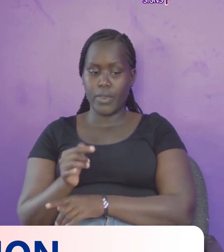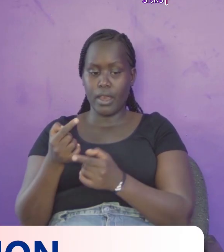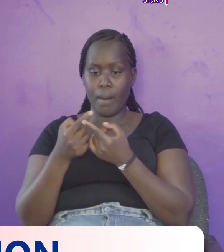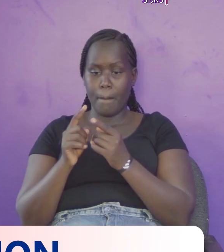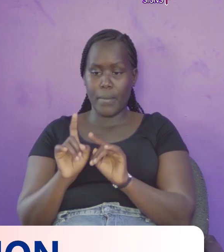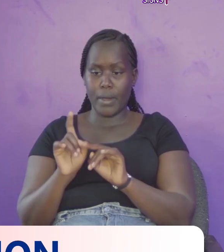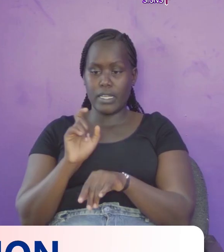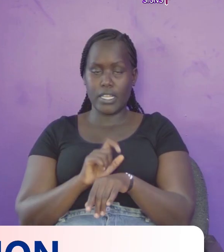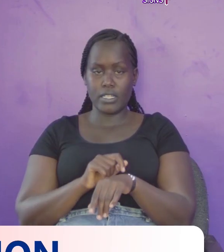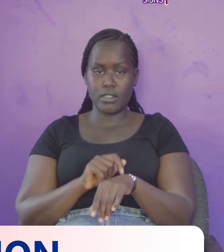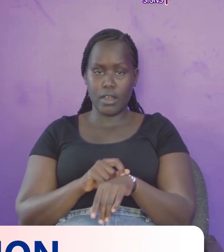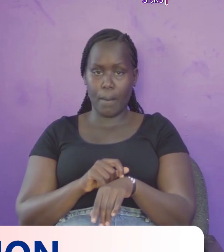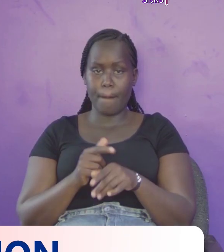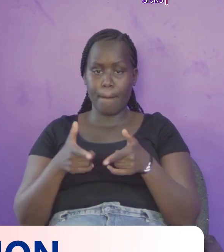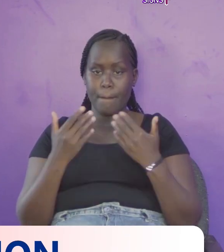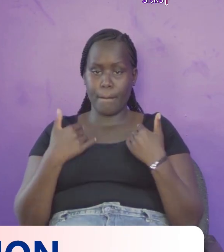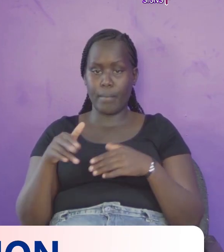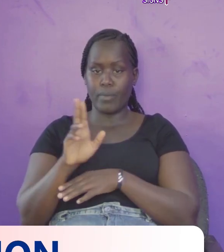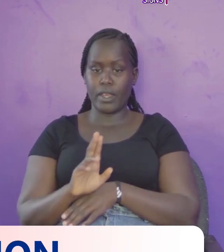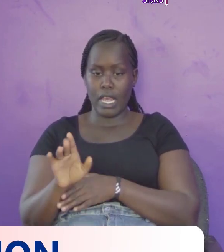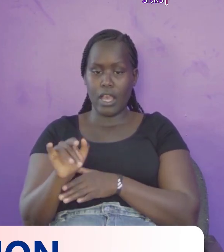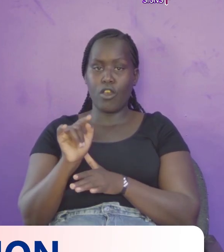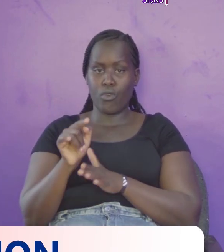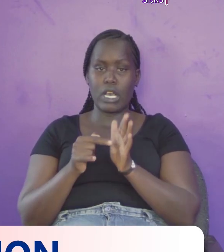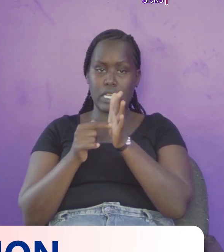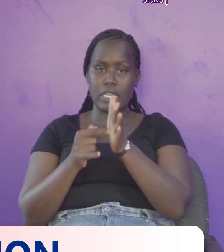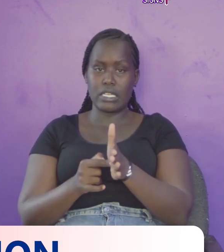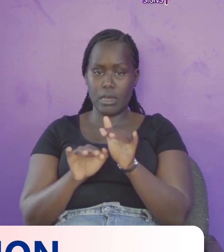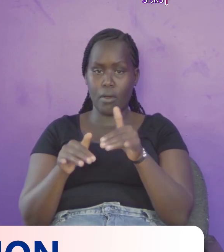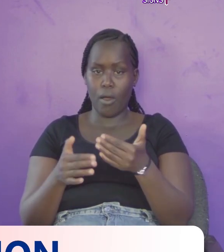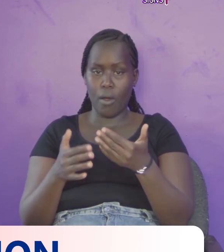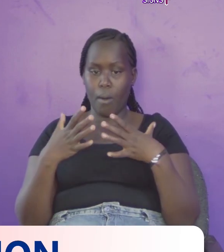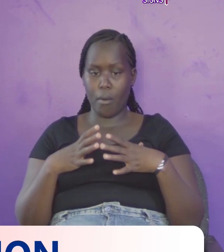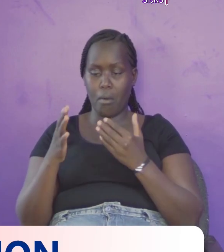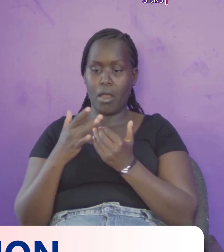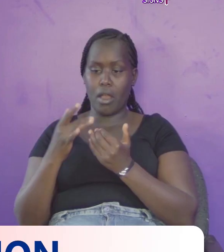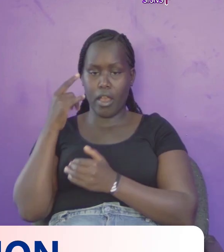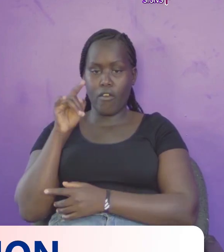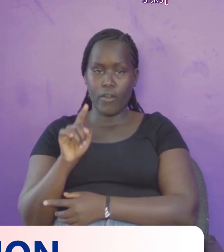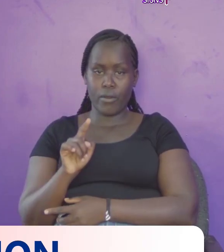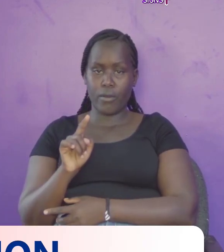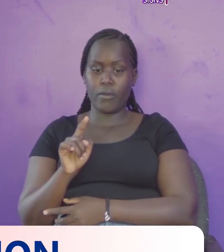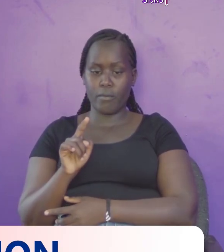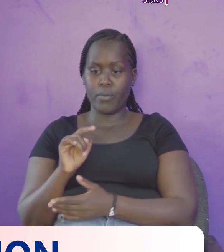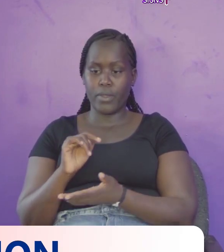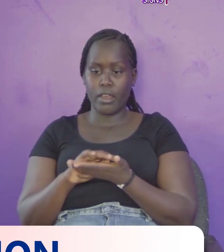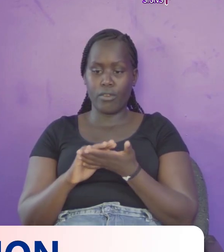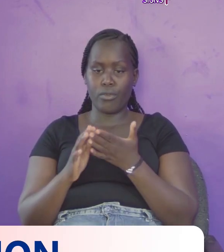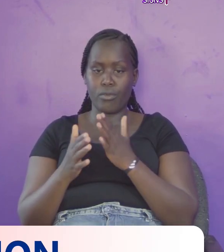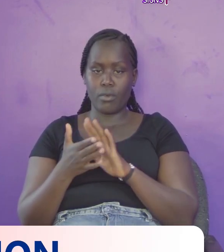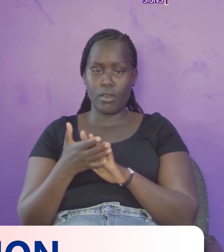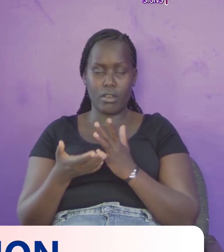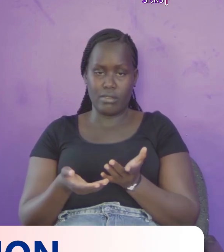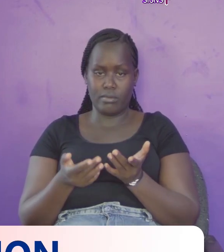moment, let me use you as an example. The moment I see Jonah as blind, the way those people treated you, you automatically become a